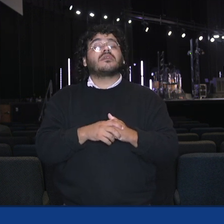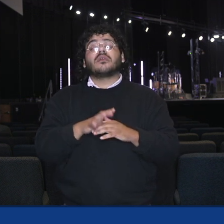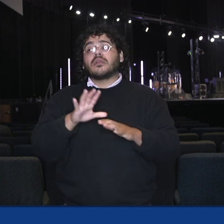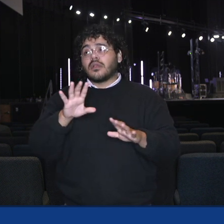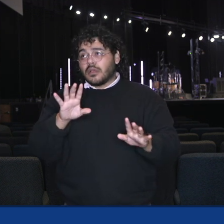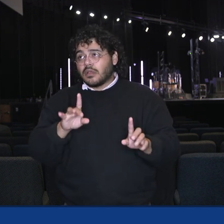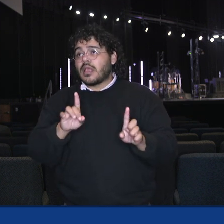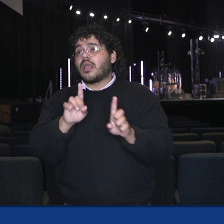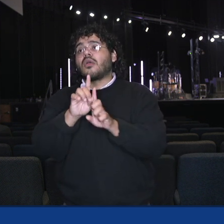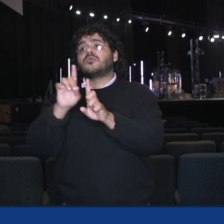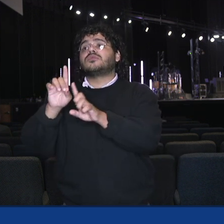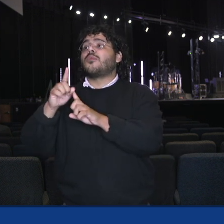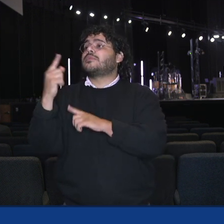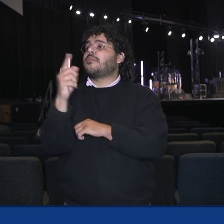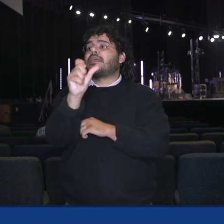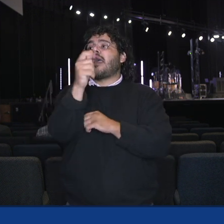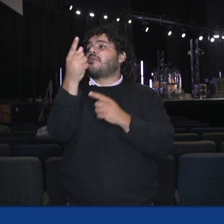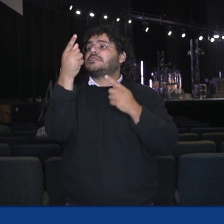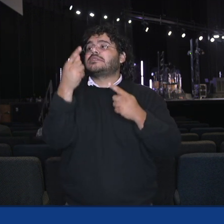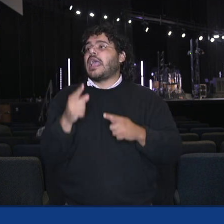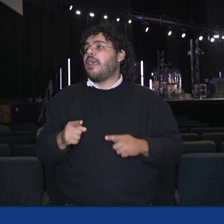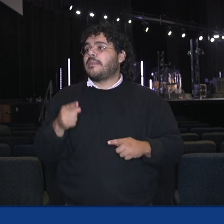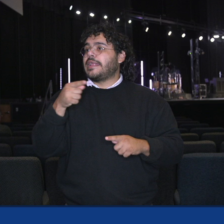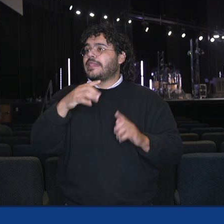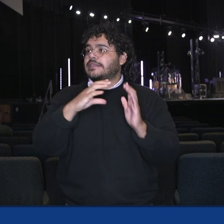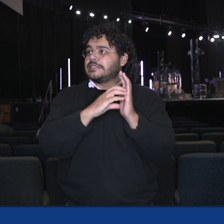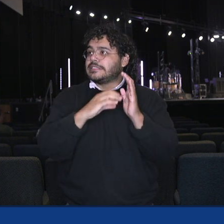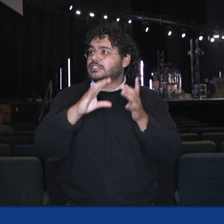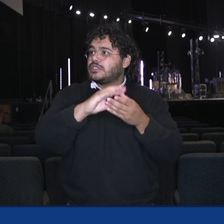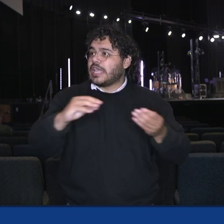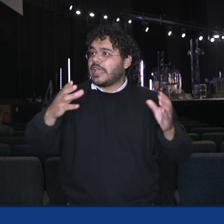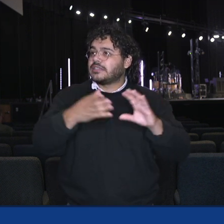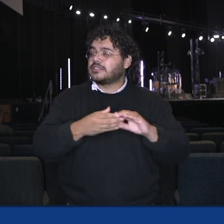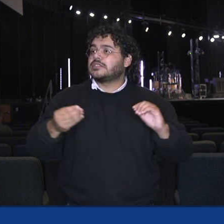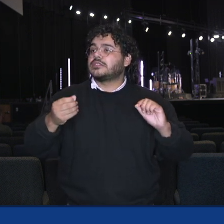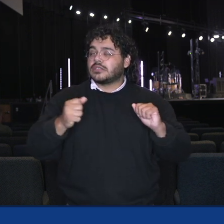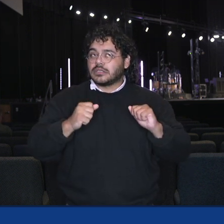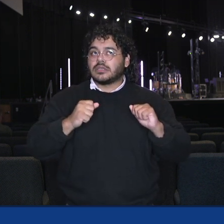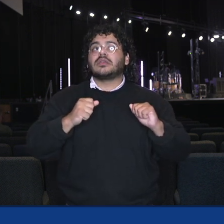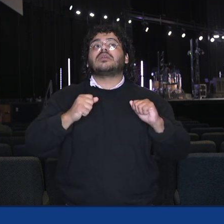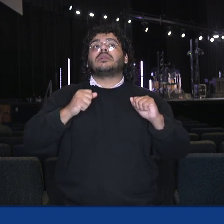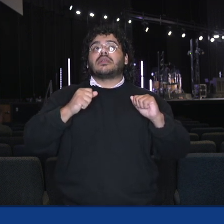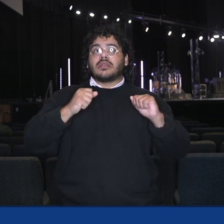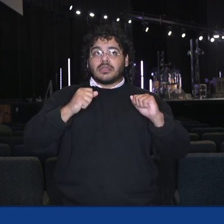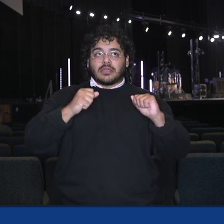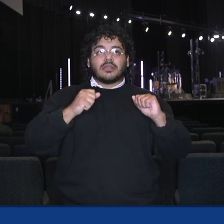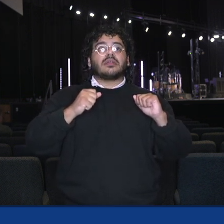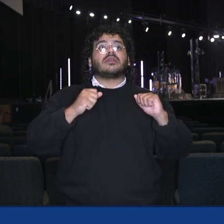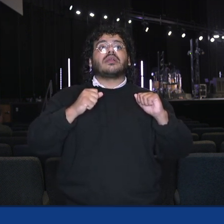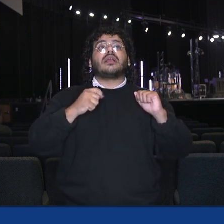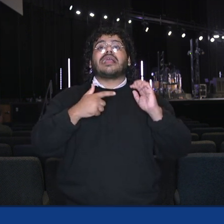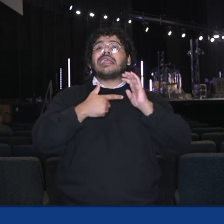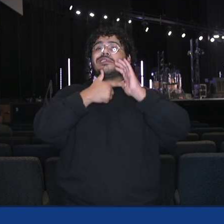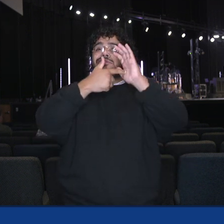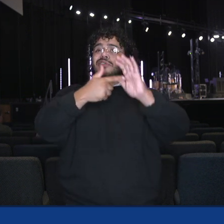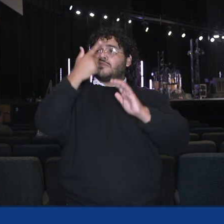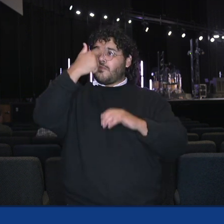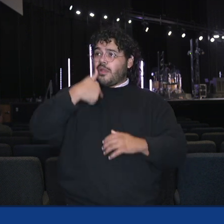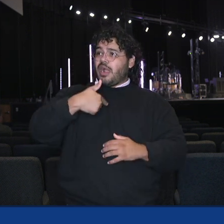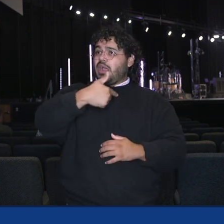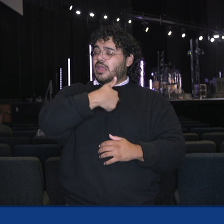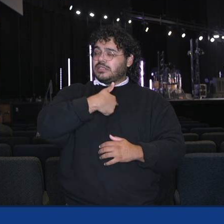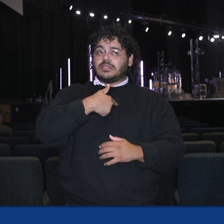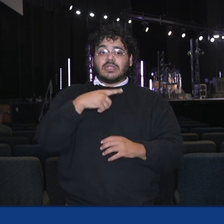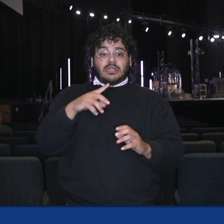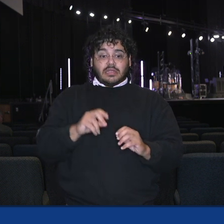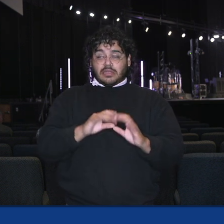And there's something else happening in this text. This text demonstrates to us really clearly, and